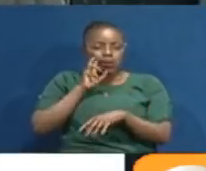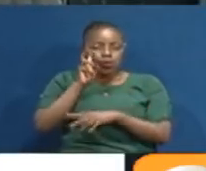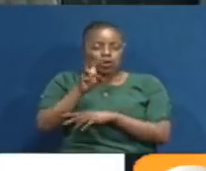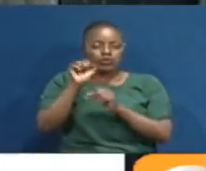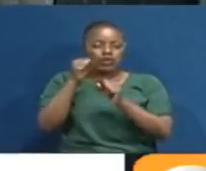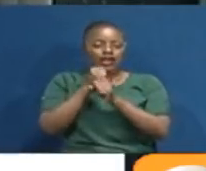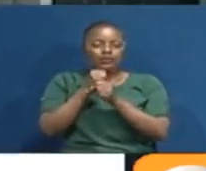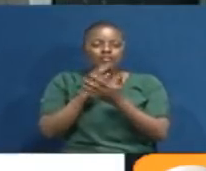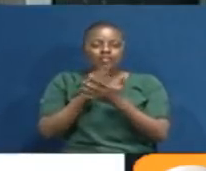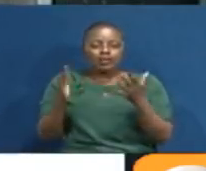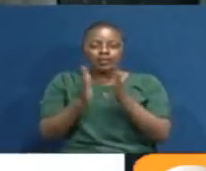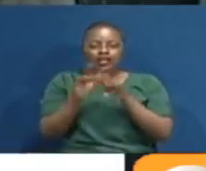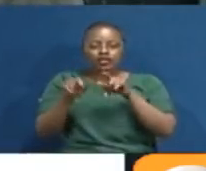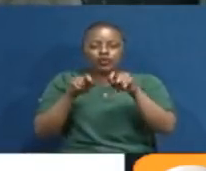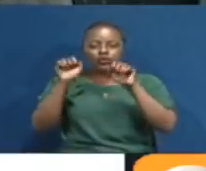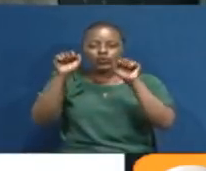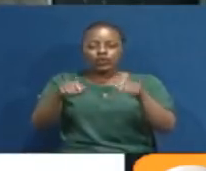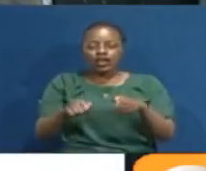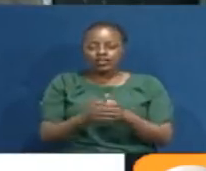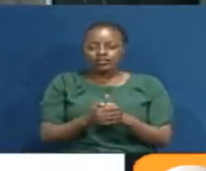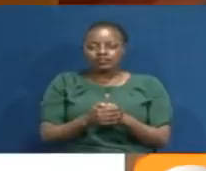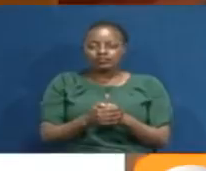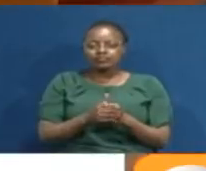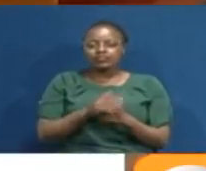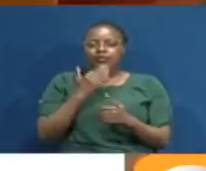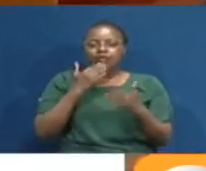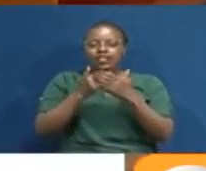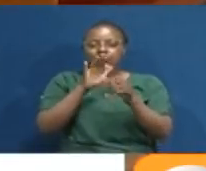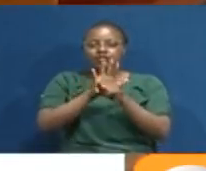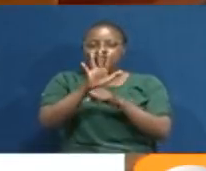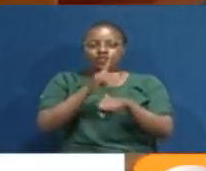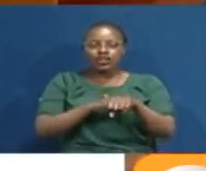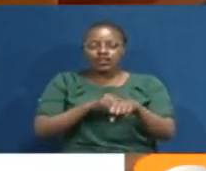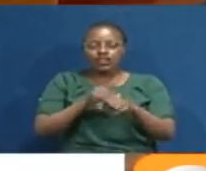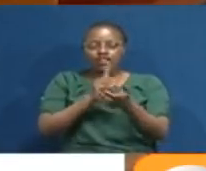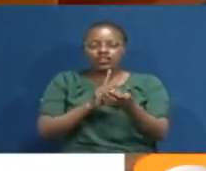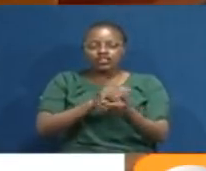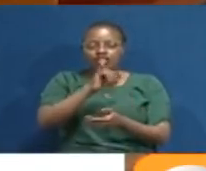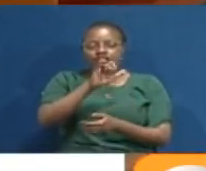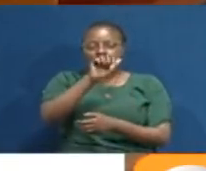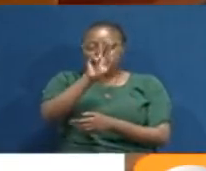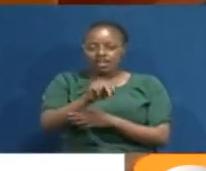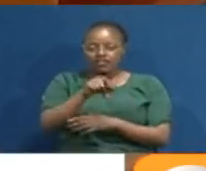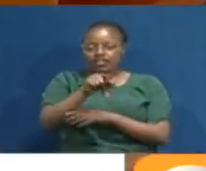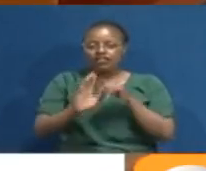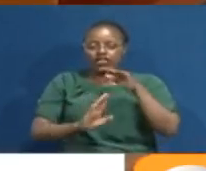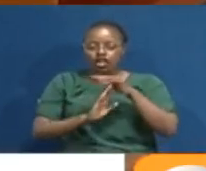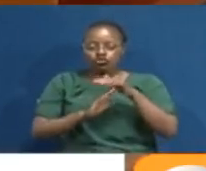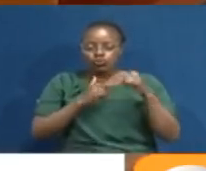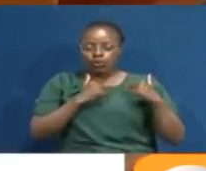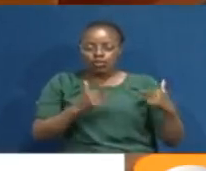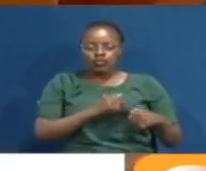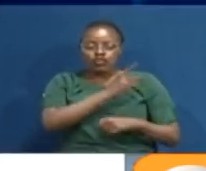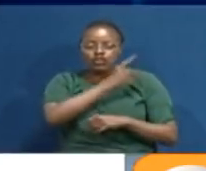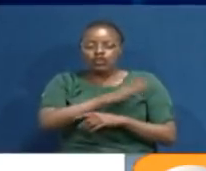can do something about it and actually control it. Uh-huh. And we thank you so much for your time, Dr. Jellian. Mohammed is the head of cardiology at Aga